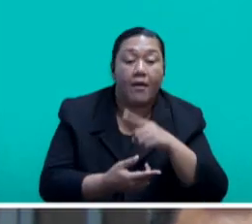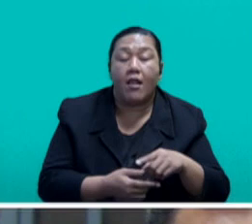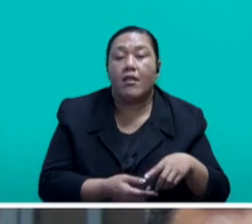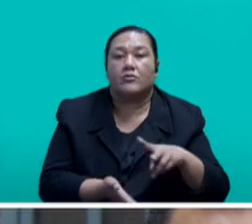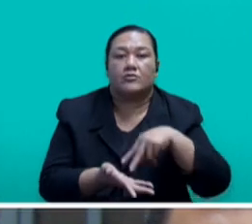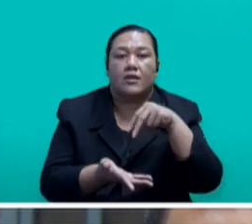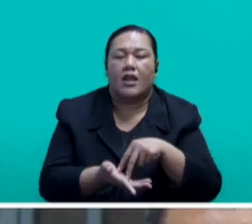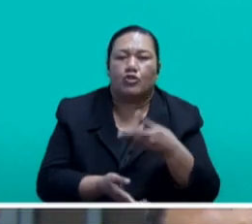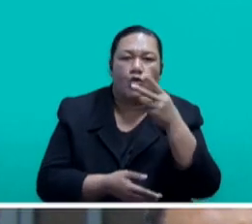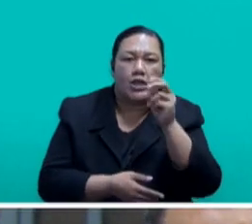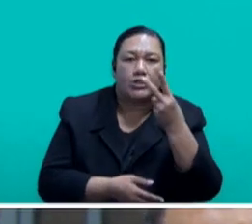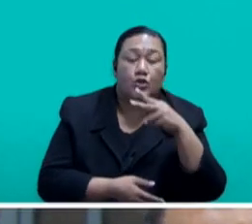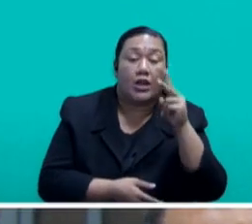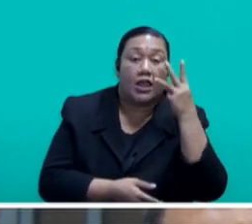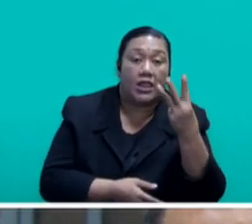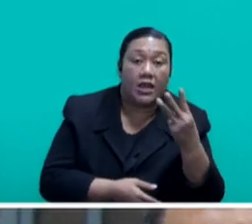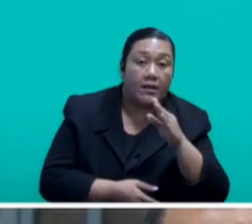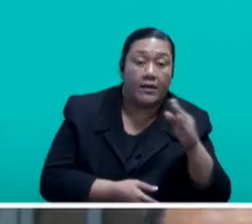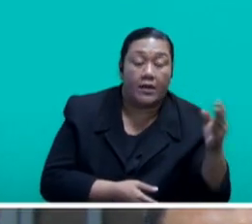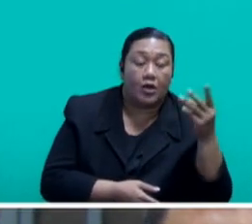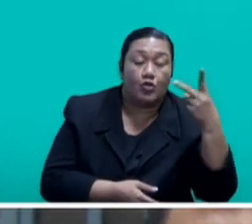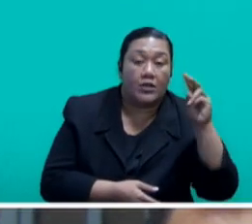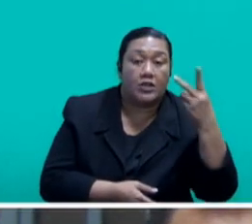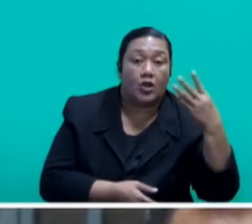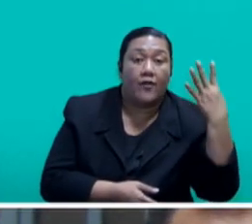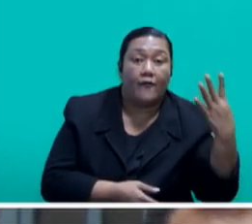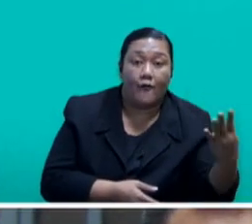2023-2024 budget is a microwave budget.